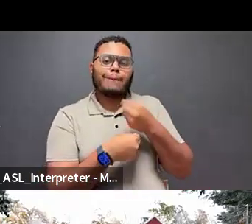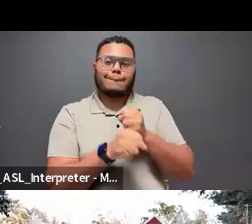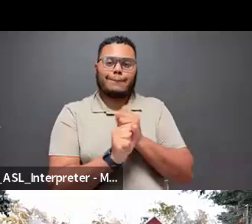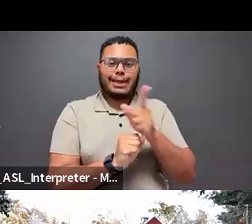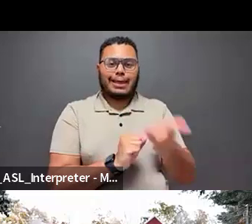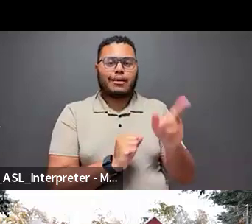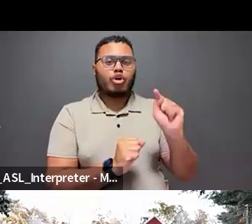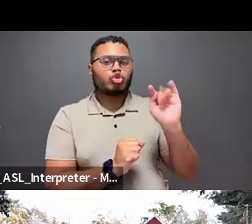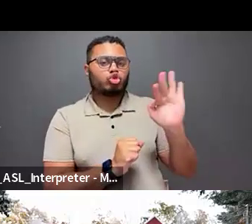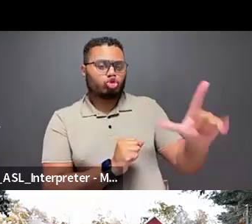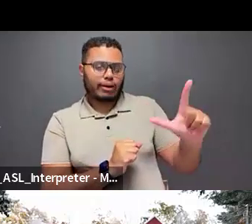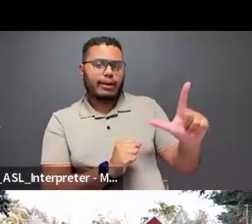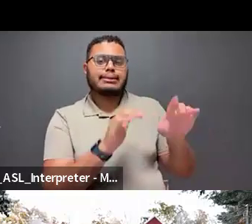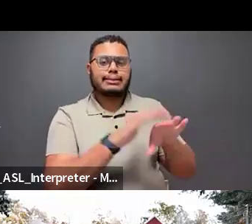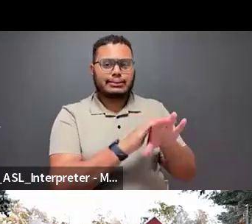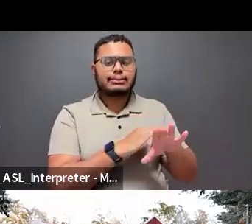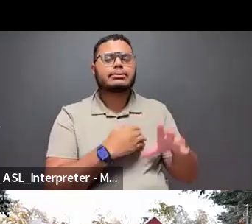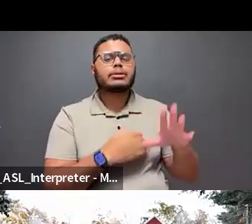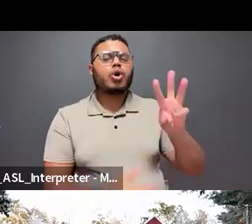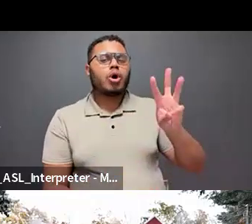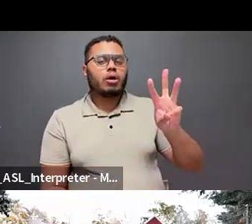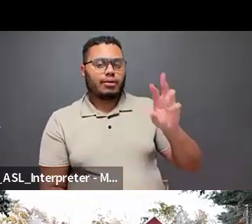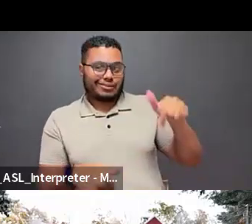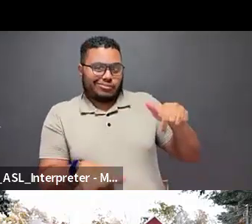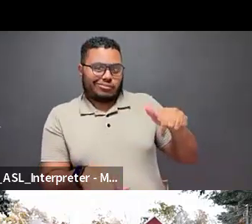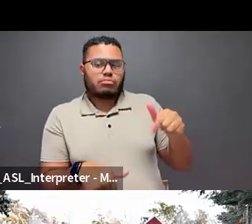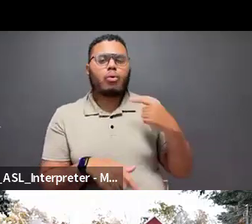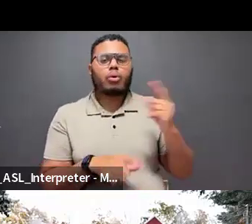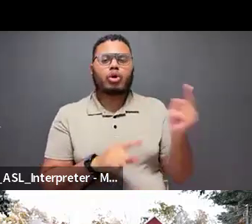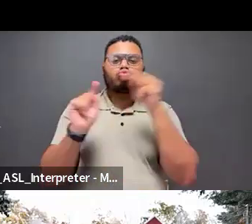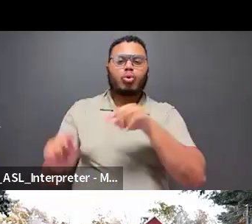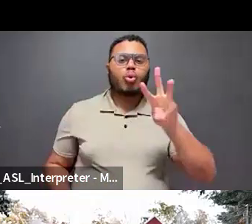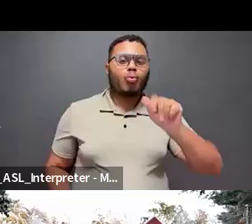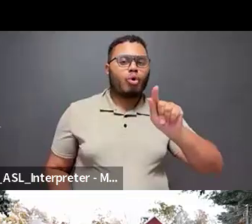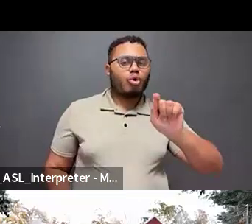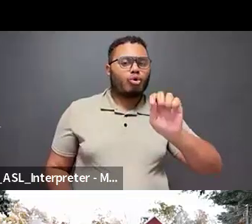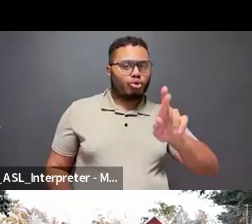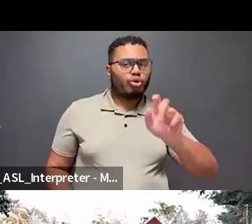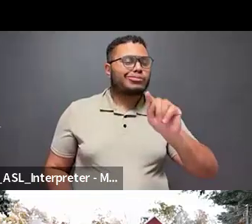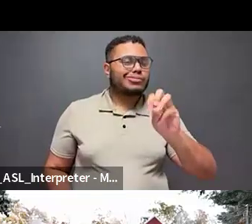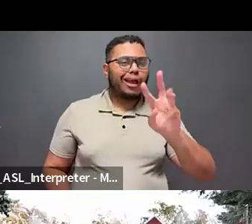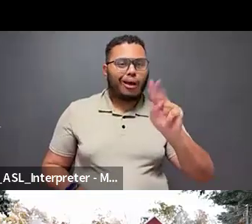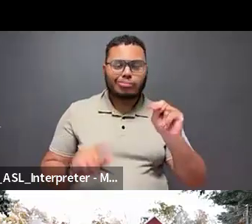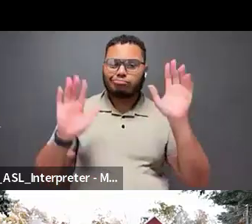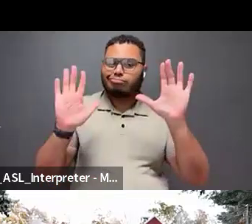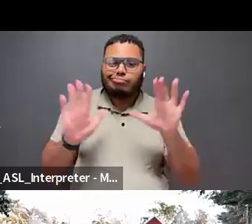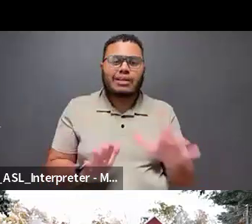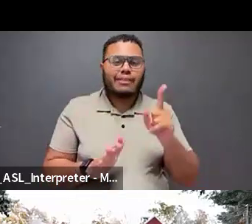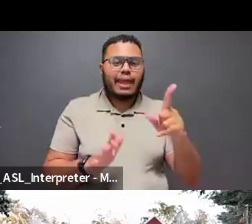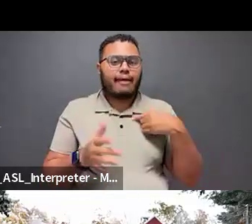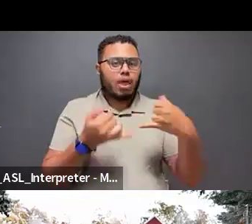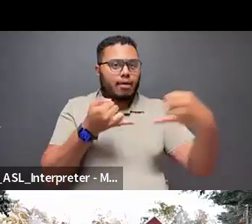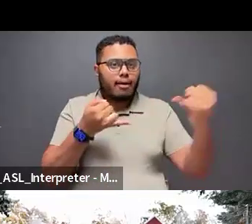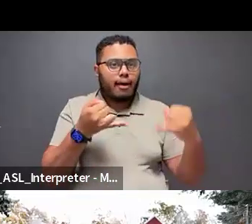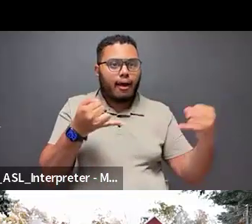went to Watertown. Watertown is an incredible trail, especially for the blind. They have a guide wire that goes all around. And what they do